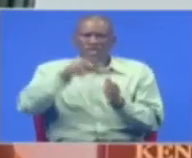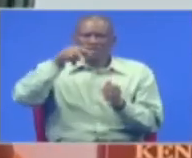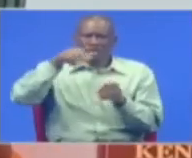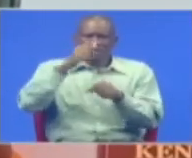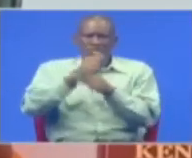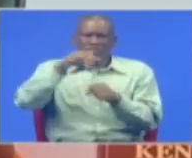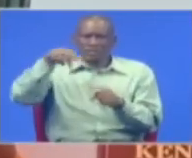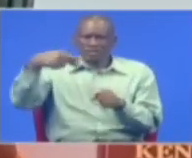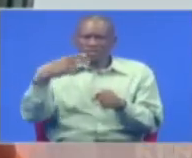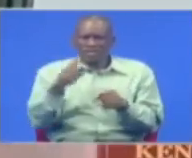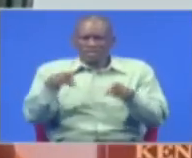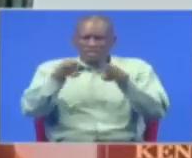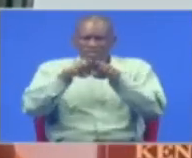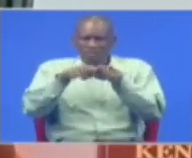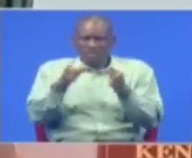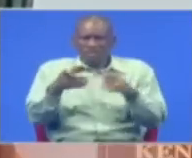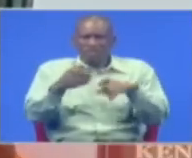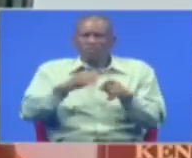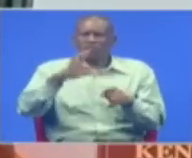same from Cologne,